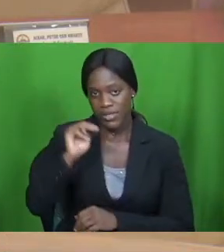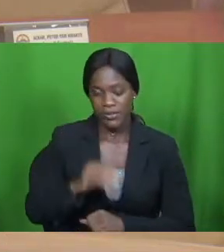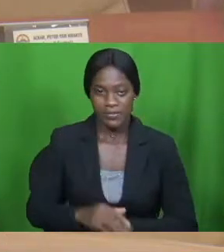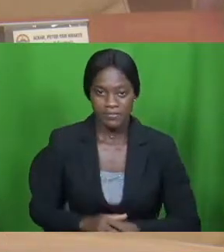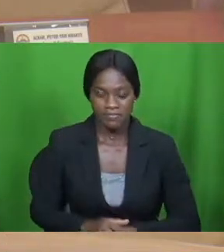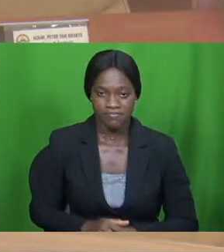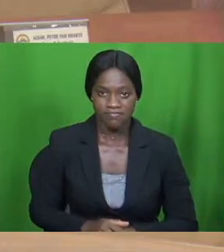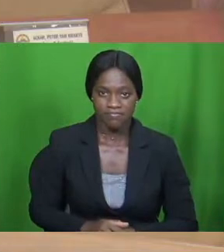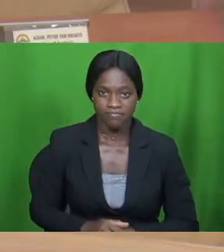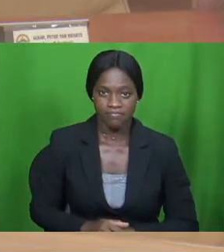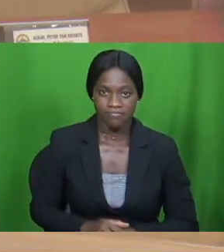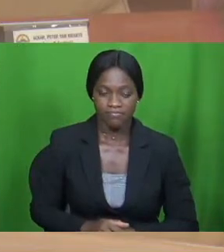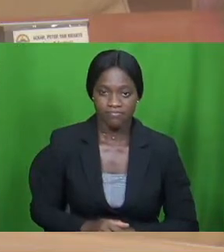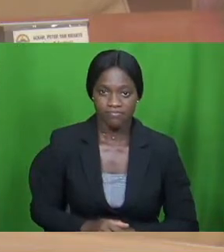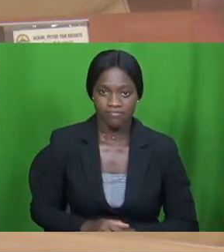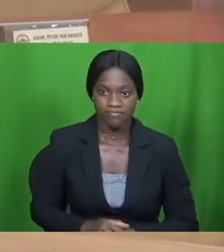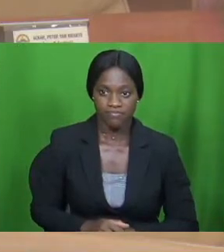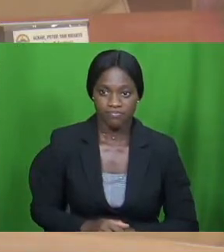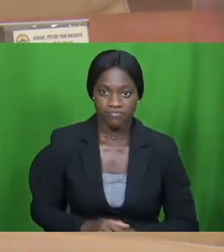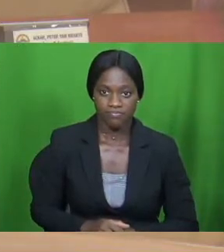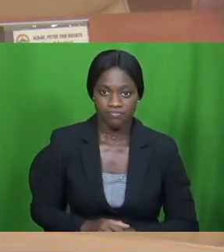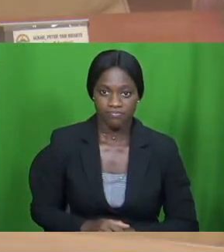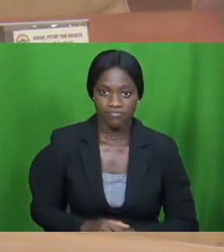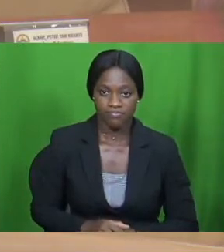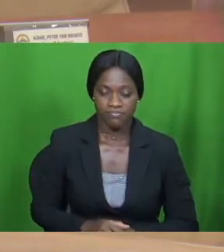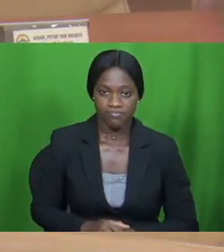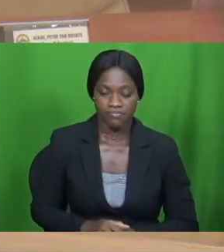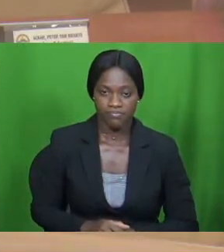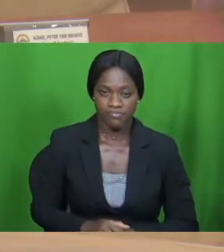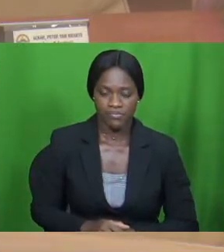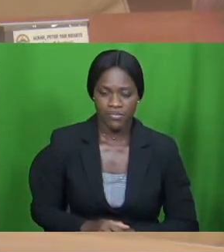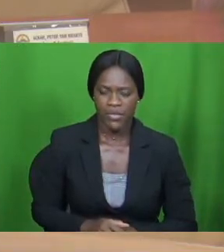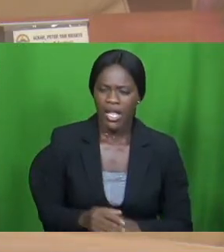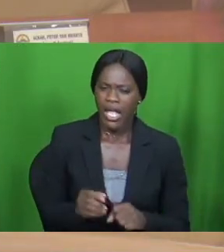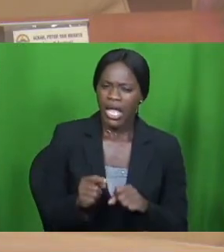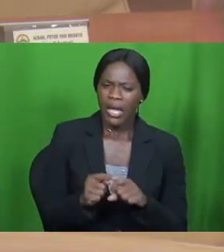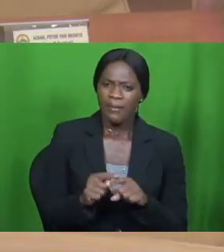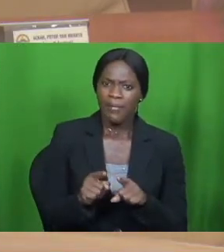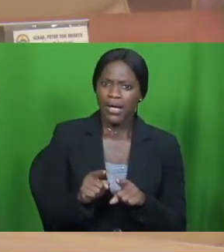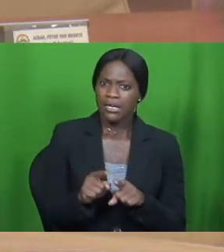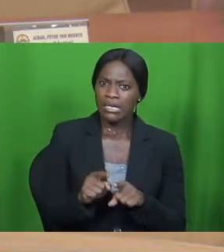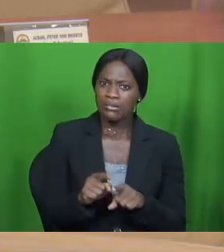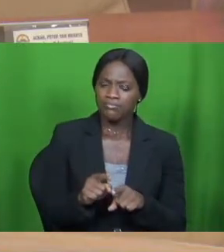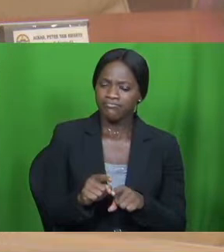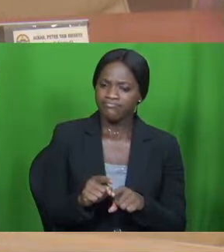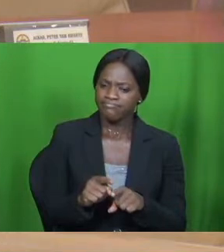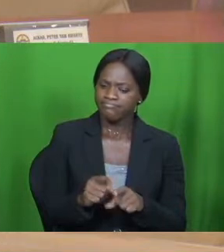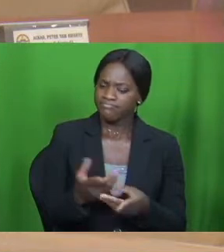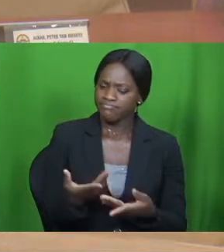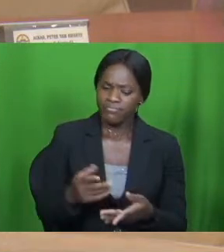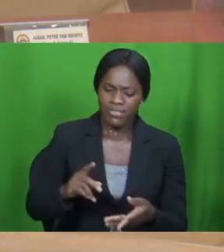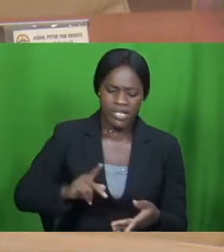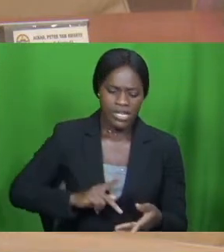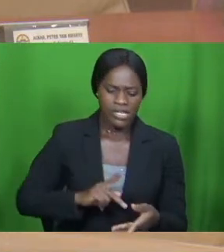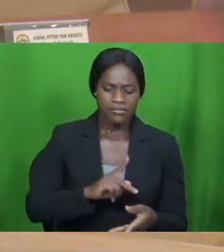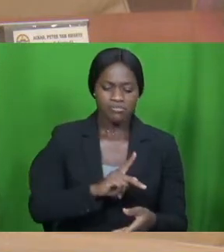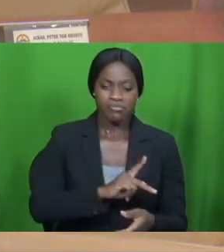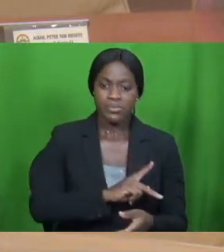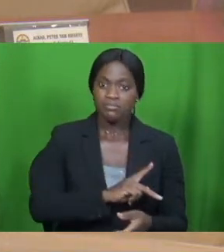Mr. Speaker, he did not just earn his work only in this House or at the national level. He